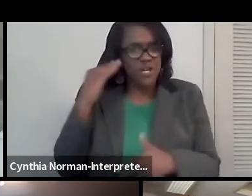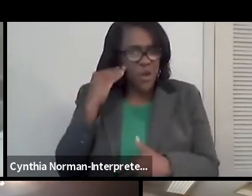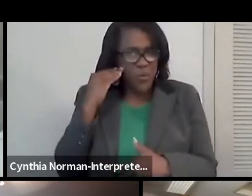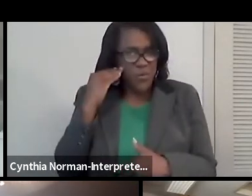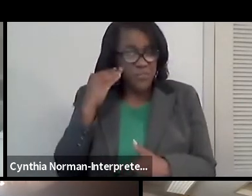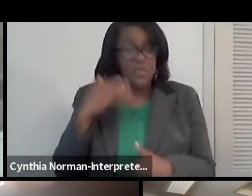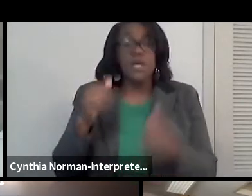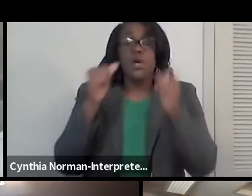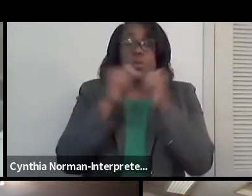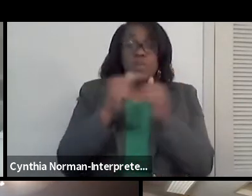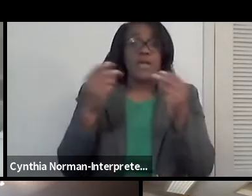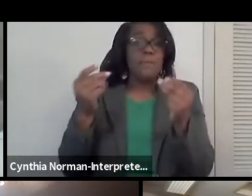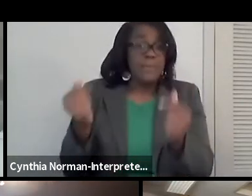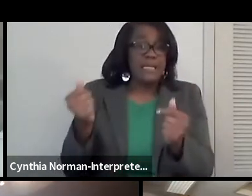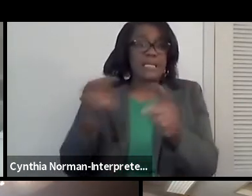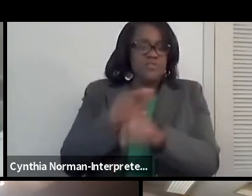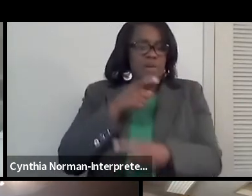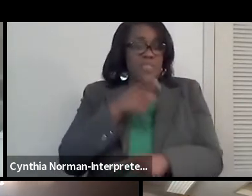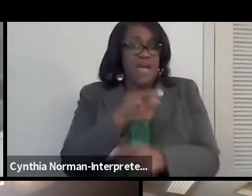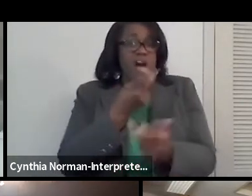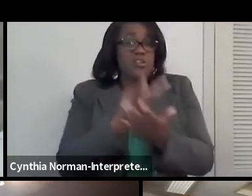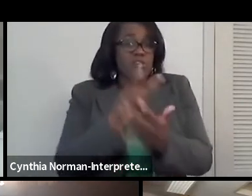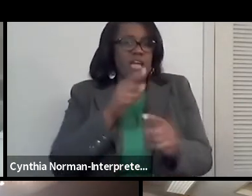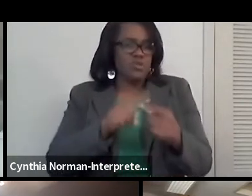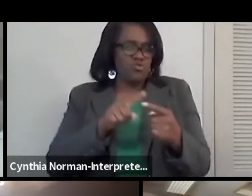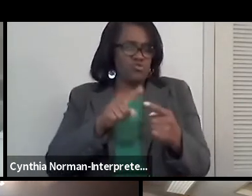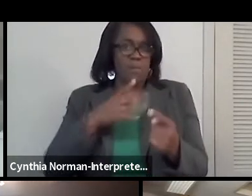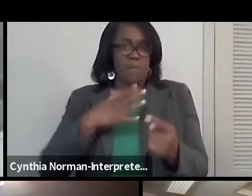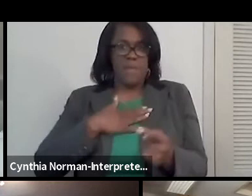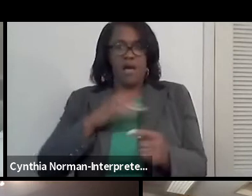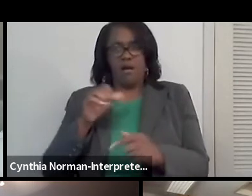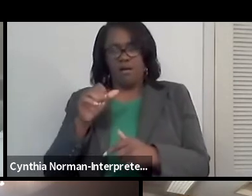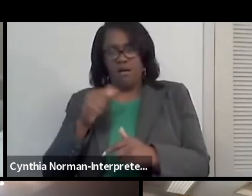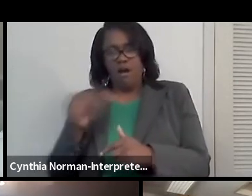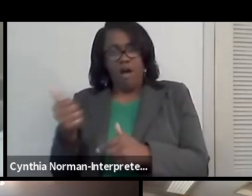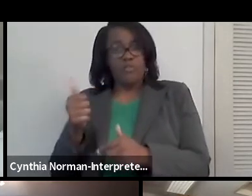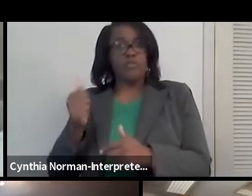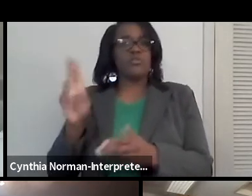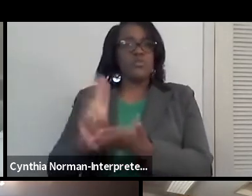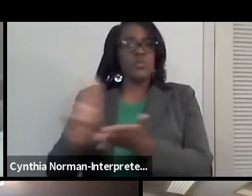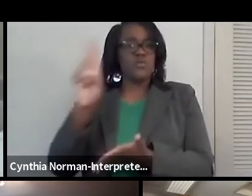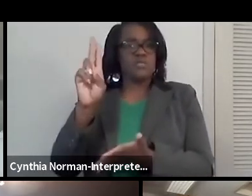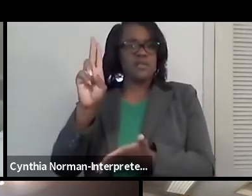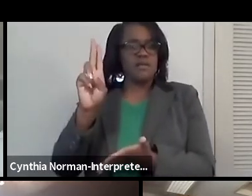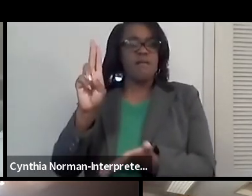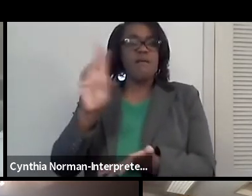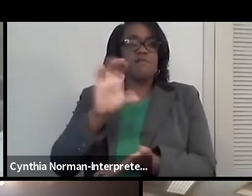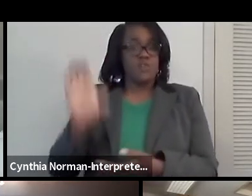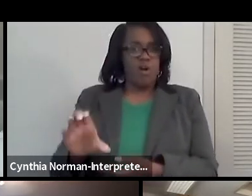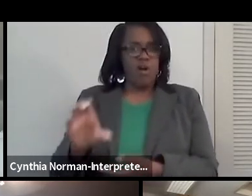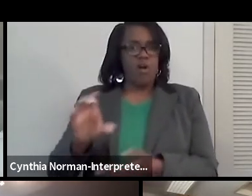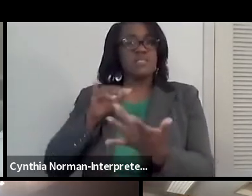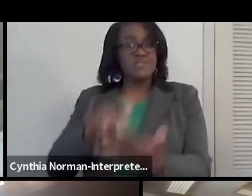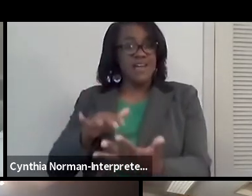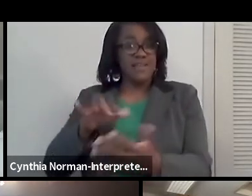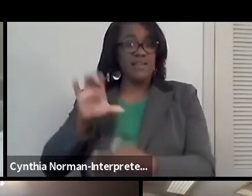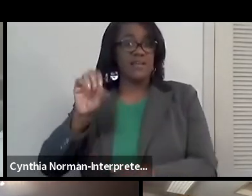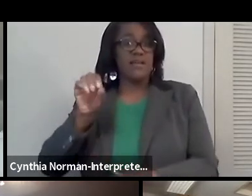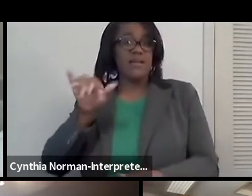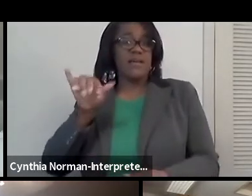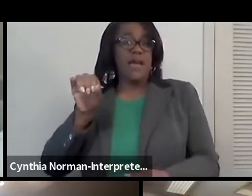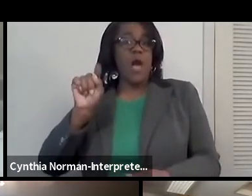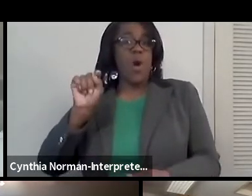went immediately from my undergrad to grad work at University of Chicago into coyotes. And my now advisor at